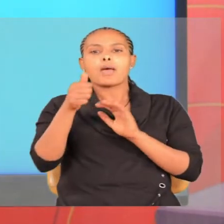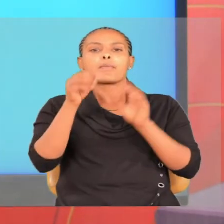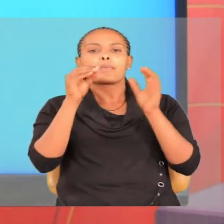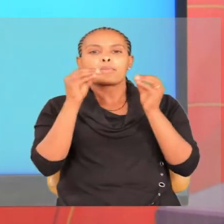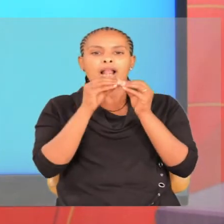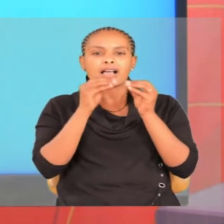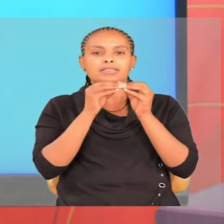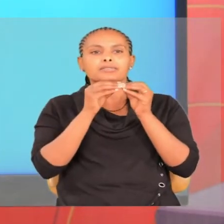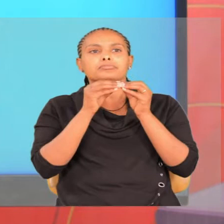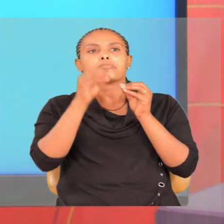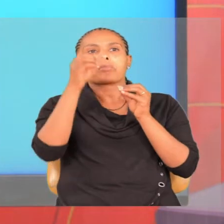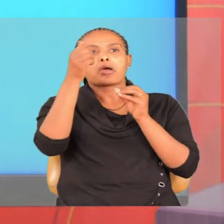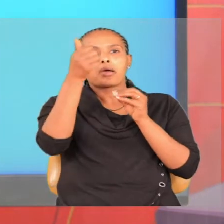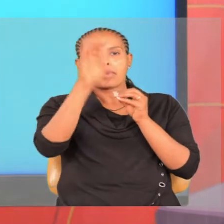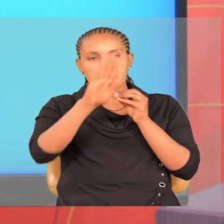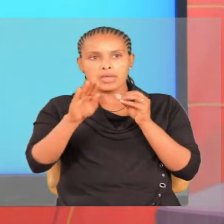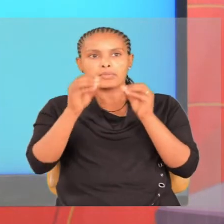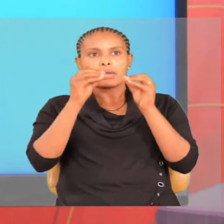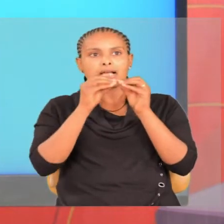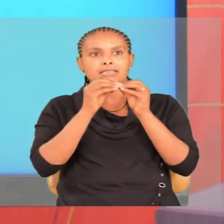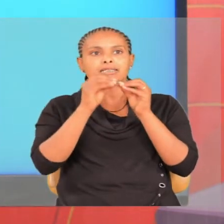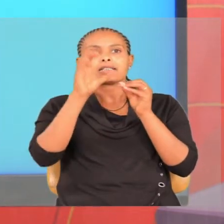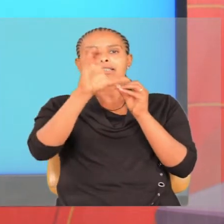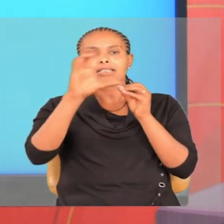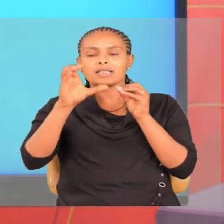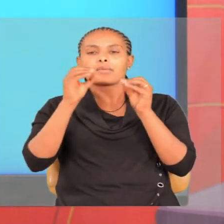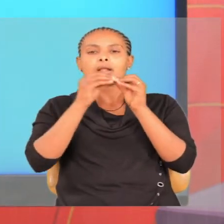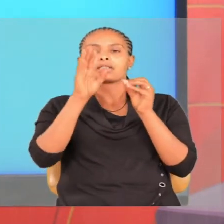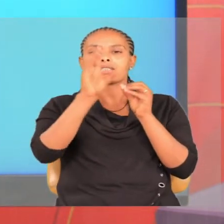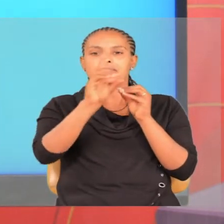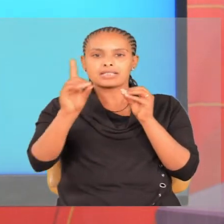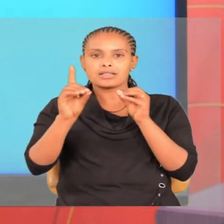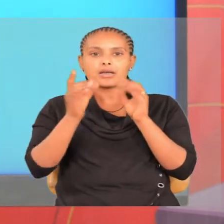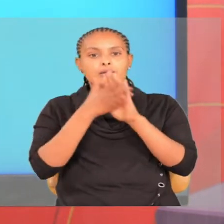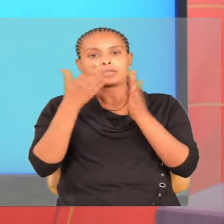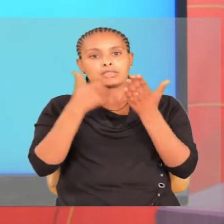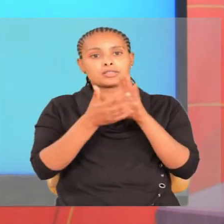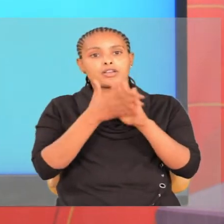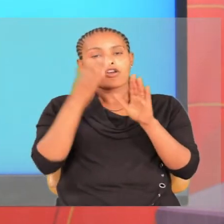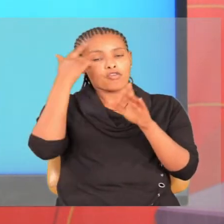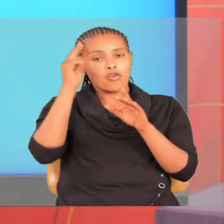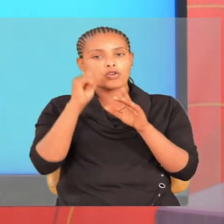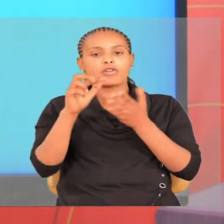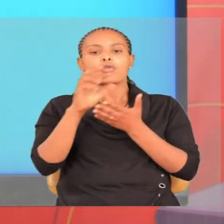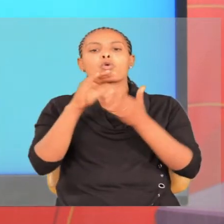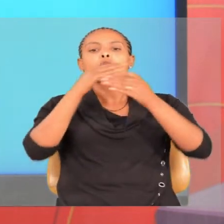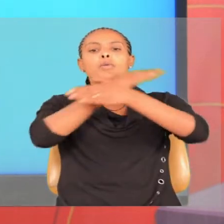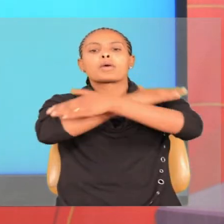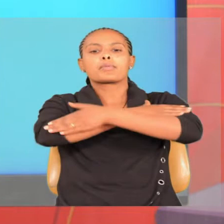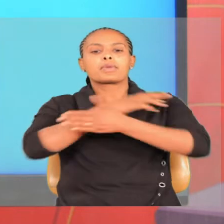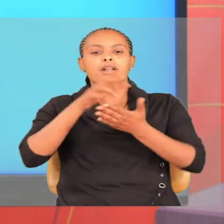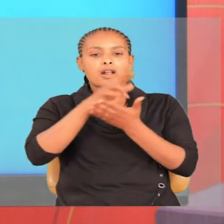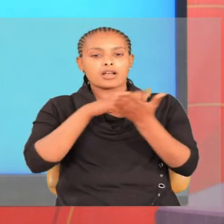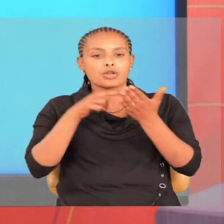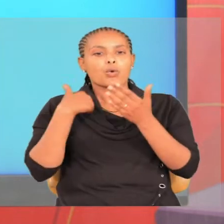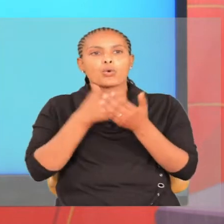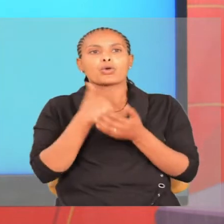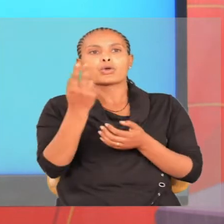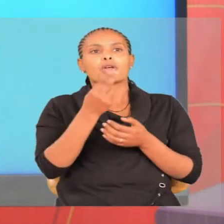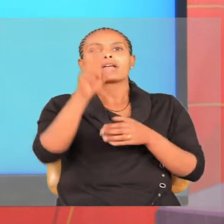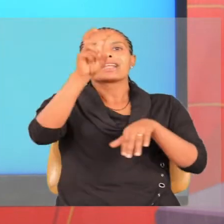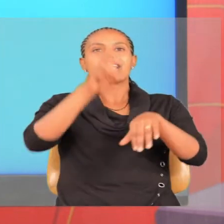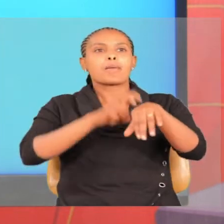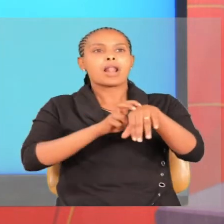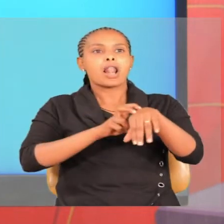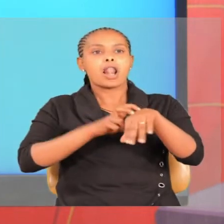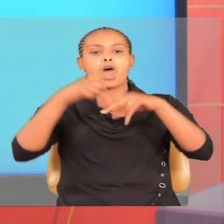form CC plus DD. Now this reaction is equilibrium reaction because for equilibrium reaction we use a double